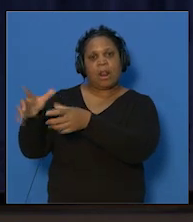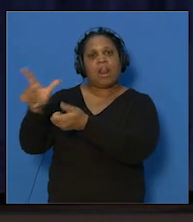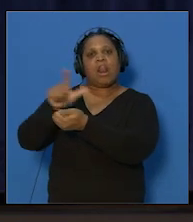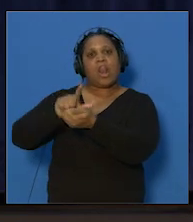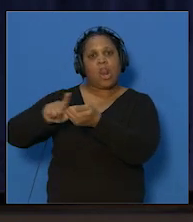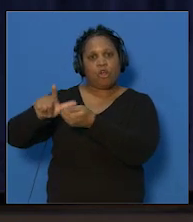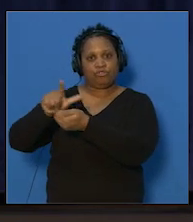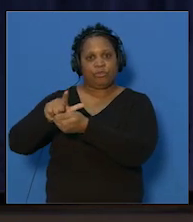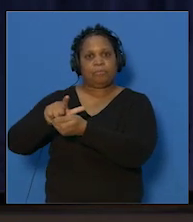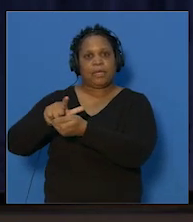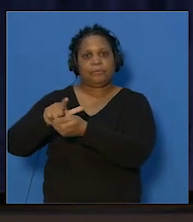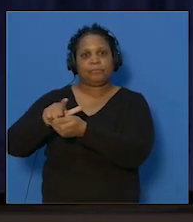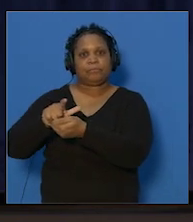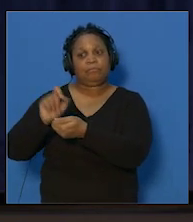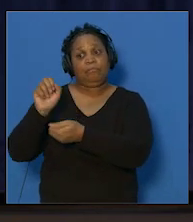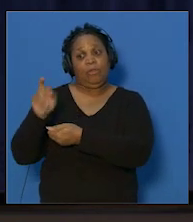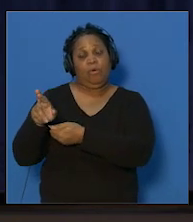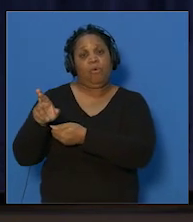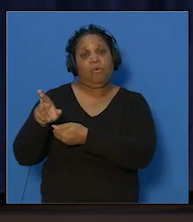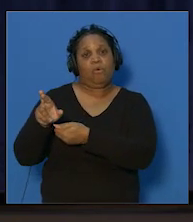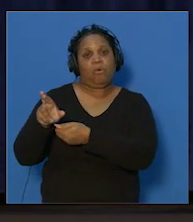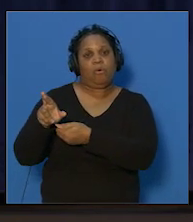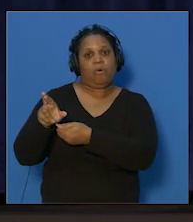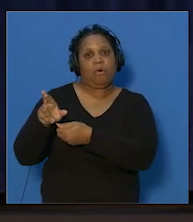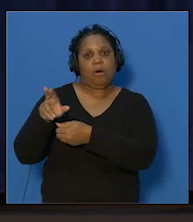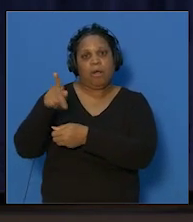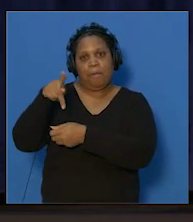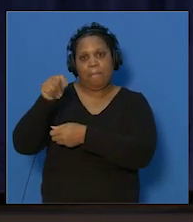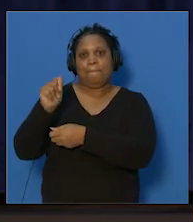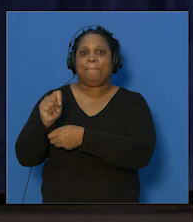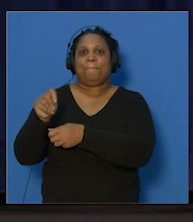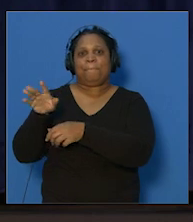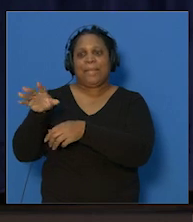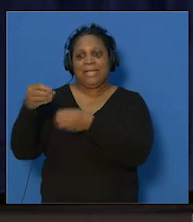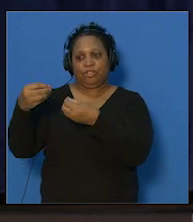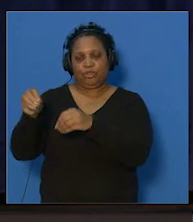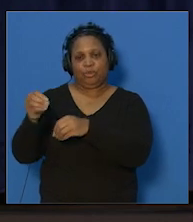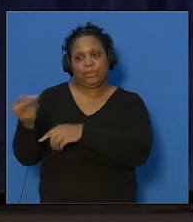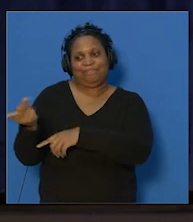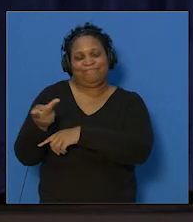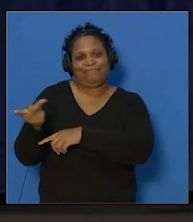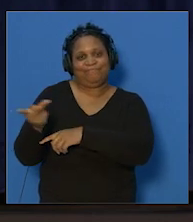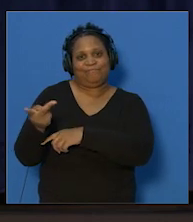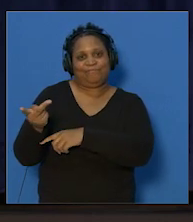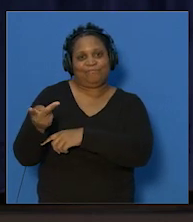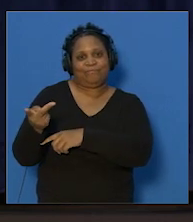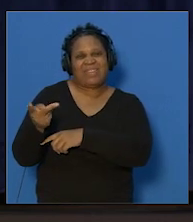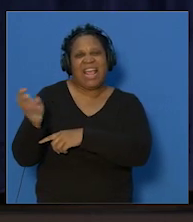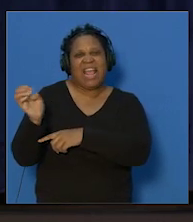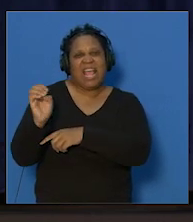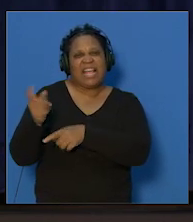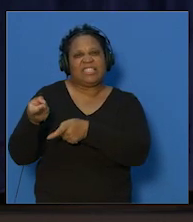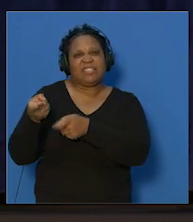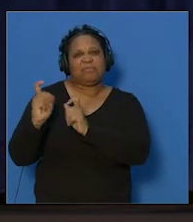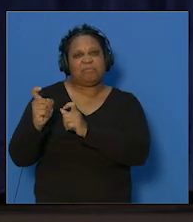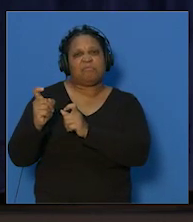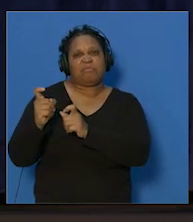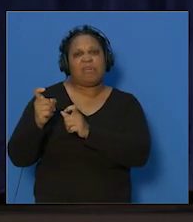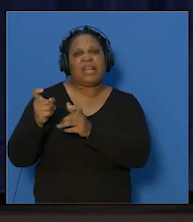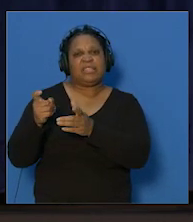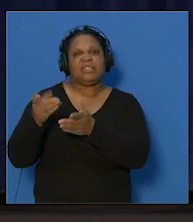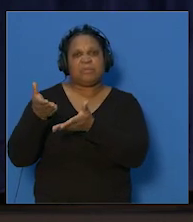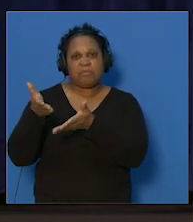laundromat and or in the case of a pet store are the only 2 places that require the express permission of the Minister of National